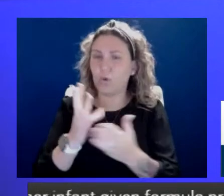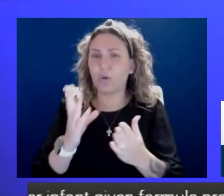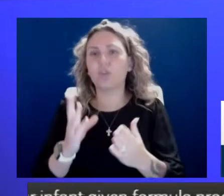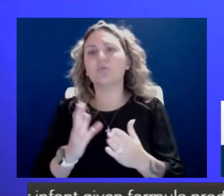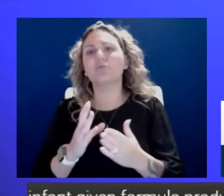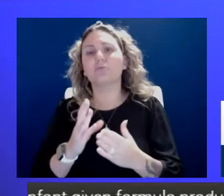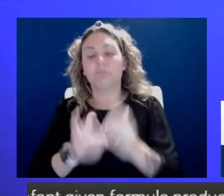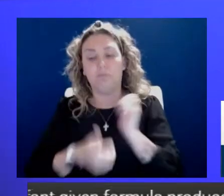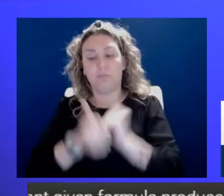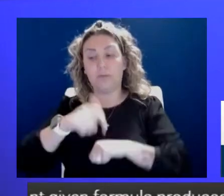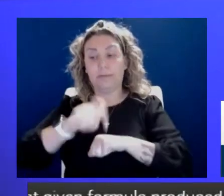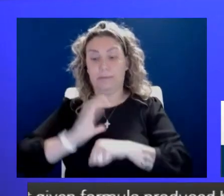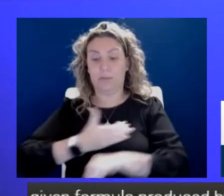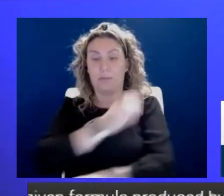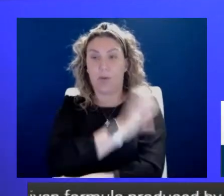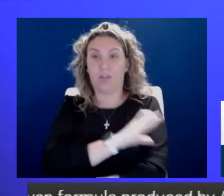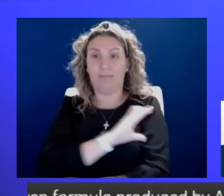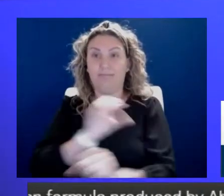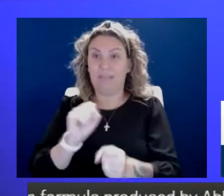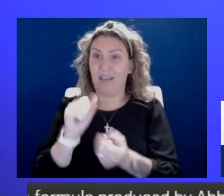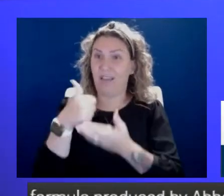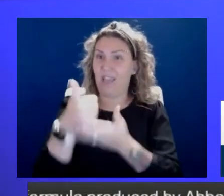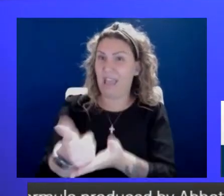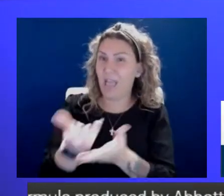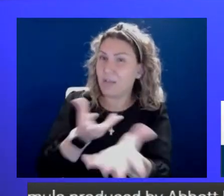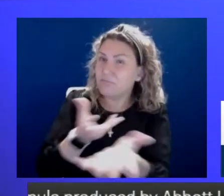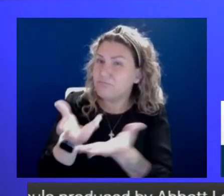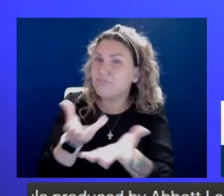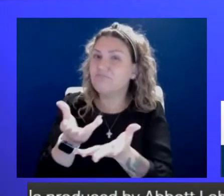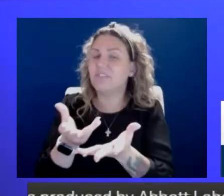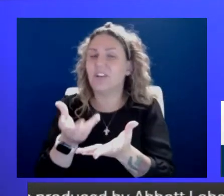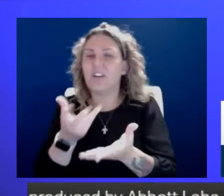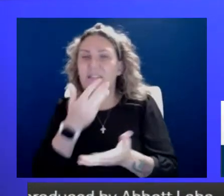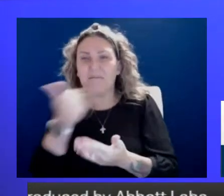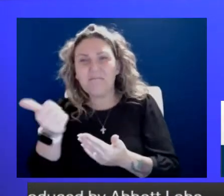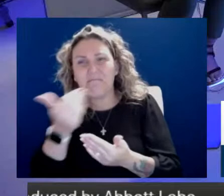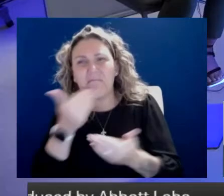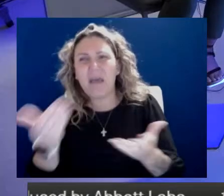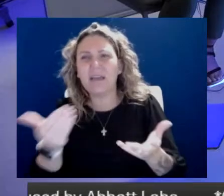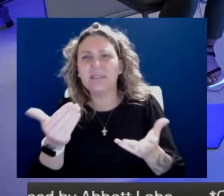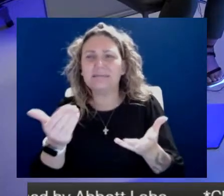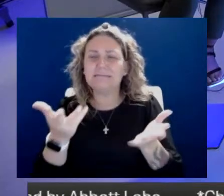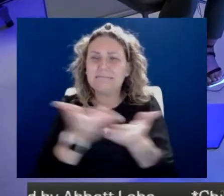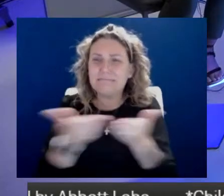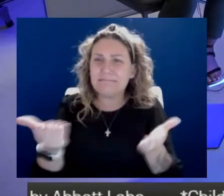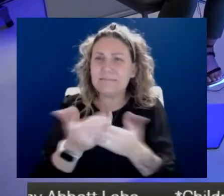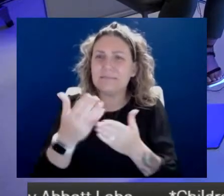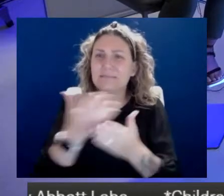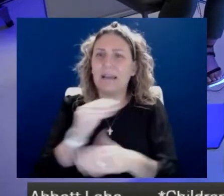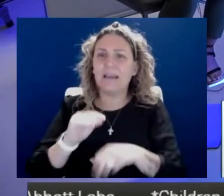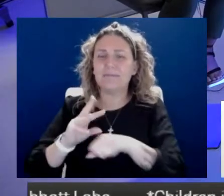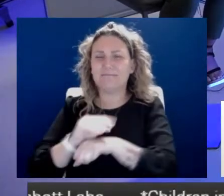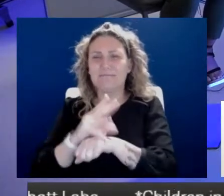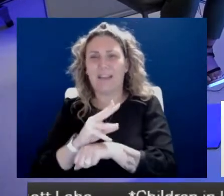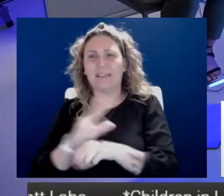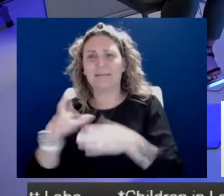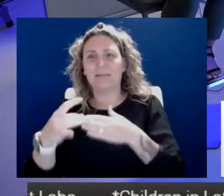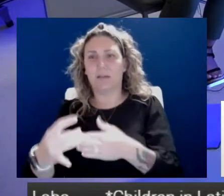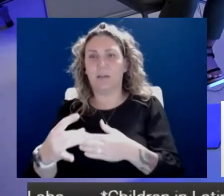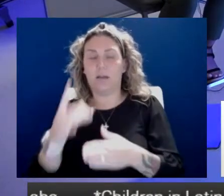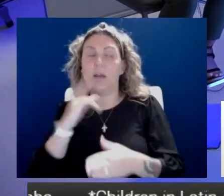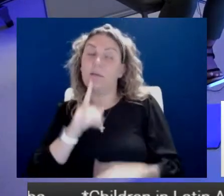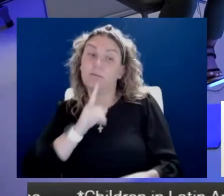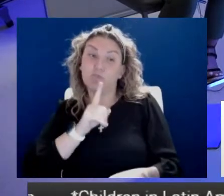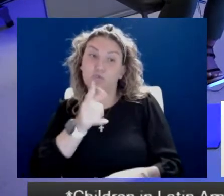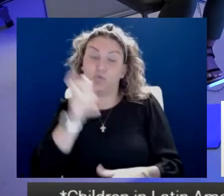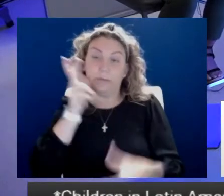clinics, that can be helpful in getting them in the right direction to get advice and guidance. What kind of advice do you give? Because I'm sure you hear every type of story. People come